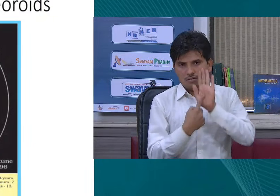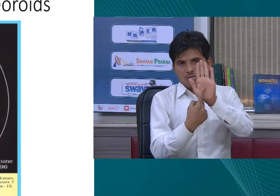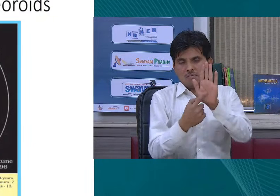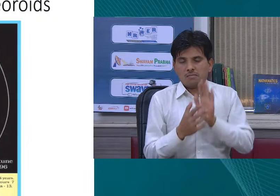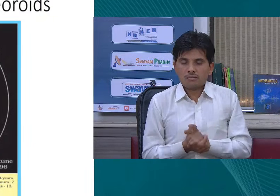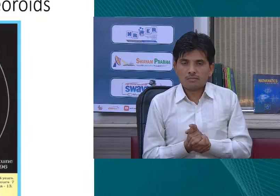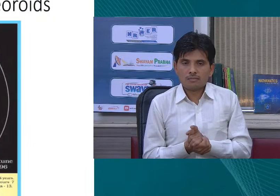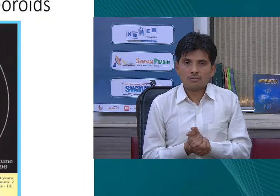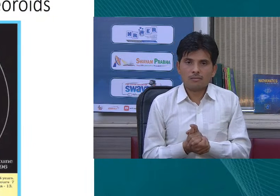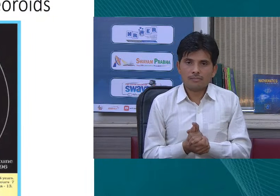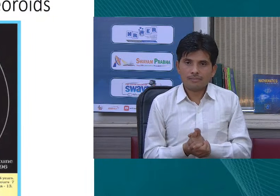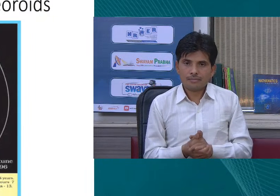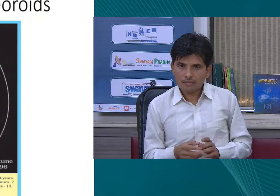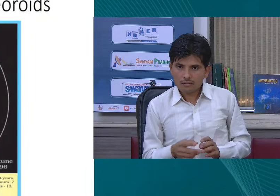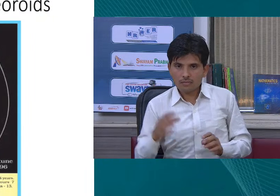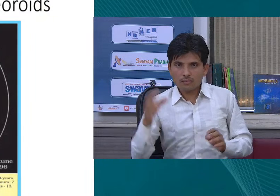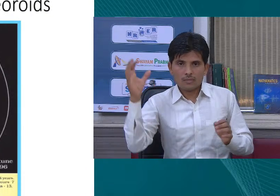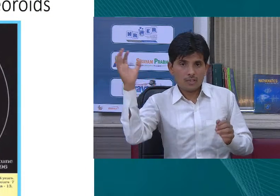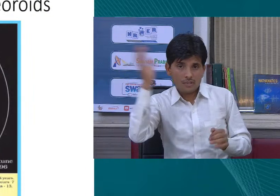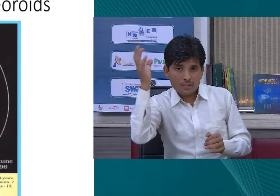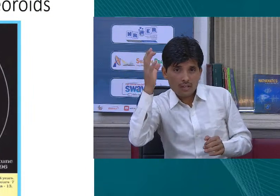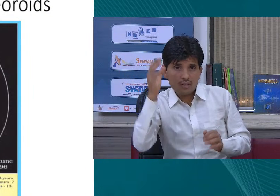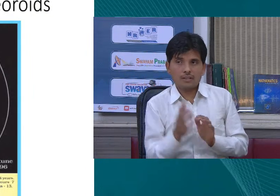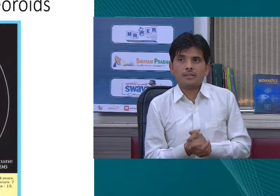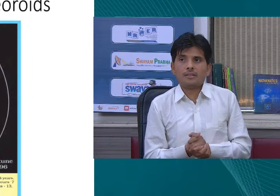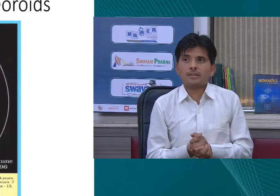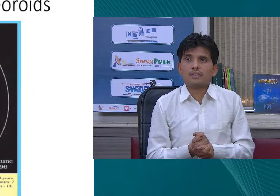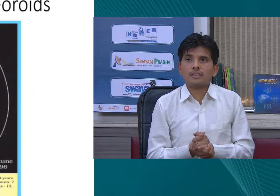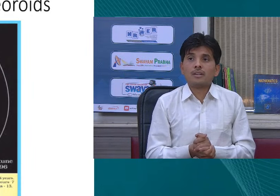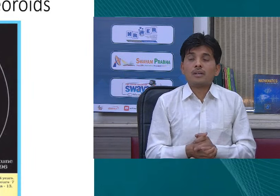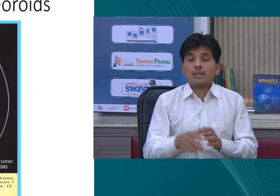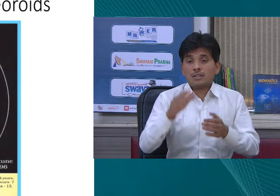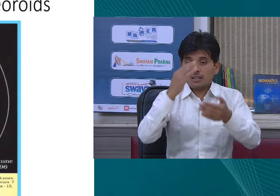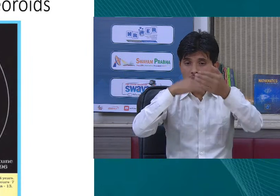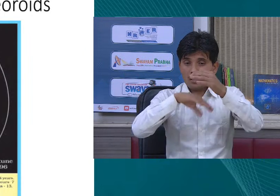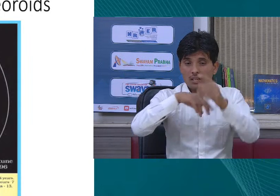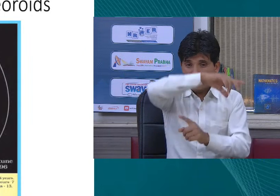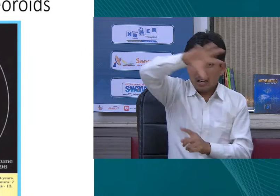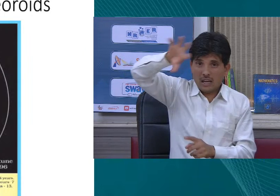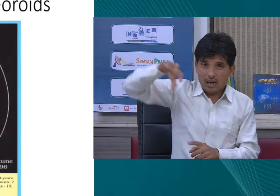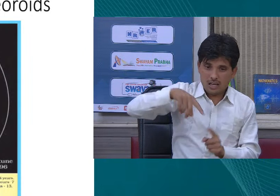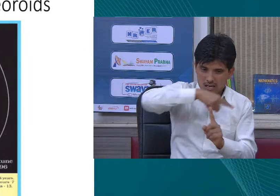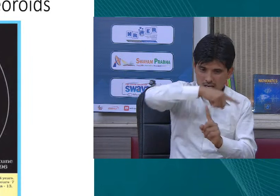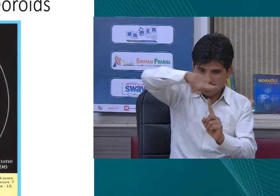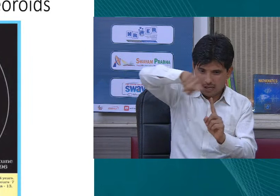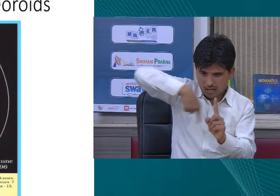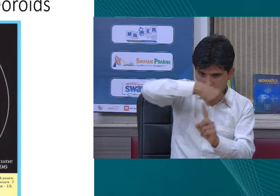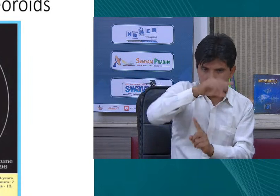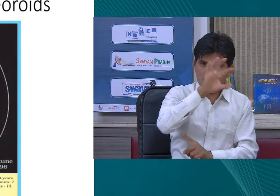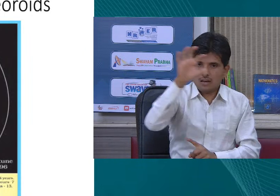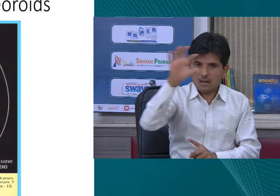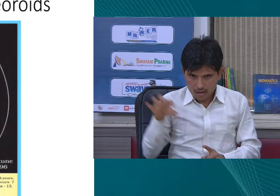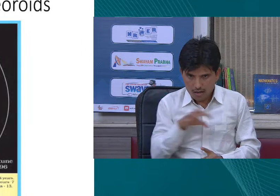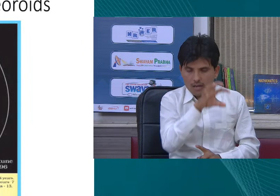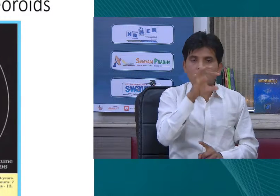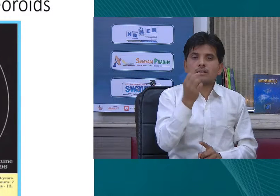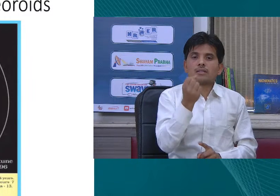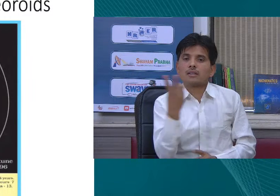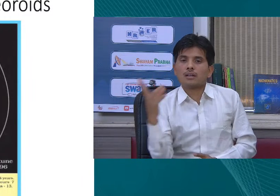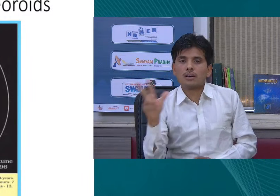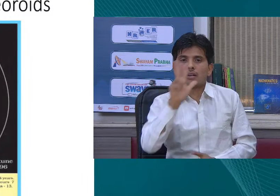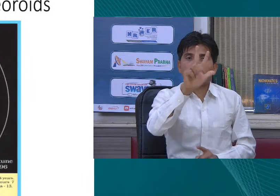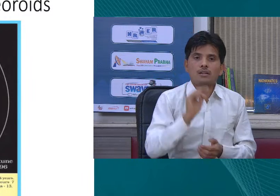placed. So the sun, the 8 planets, the satellites, and some other celestial